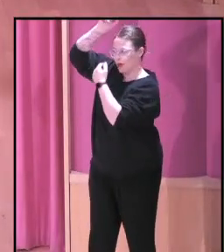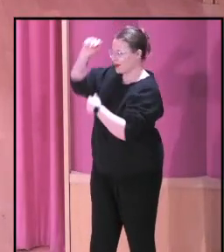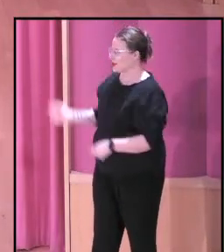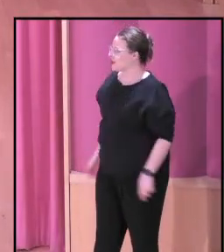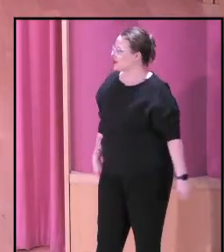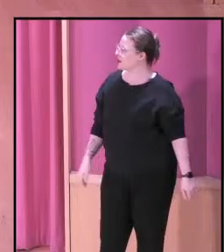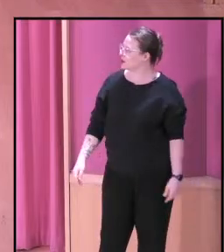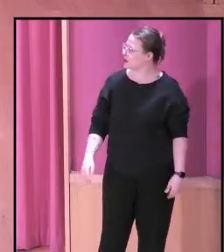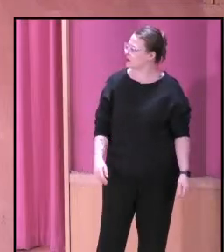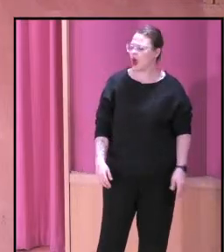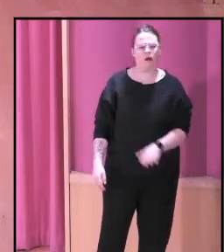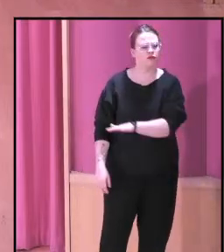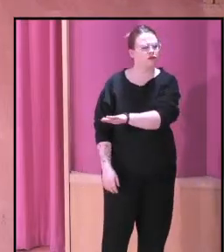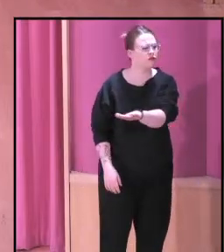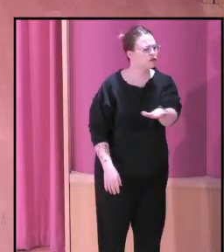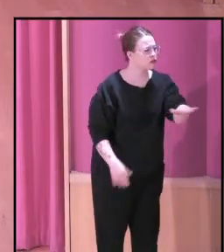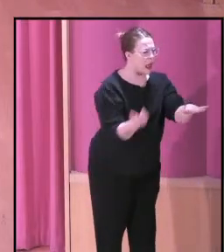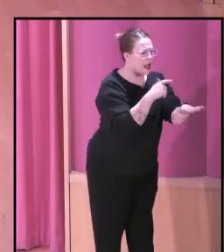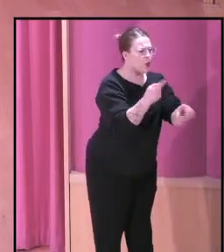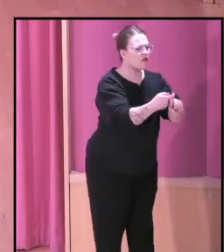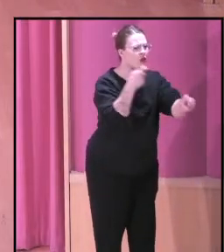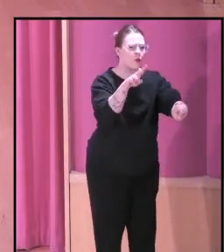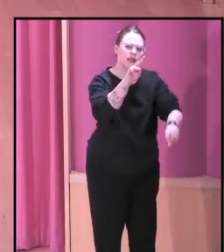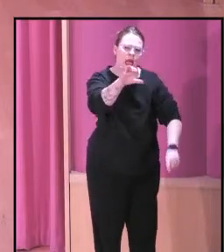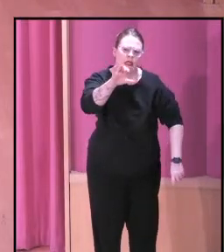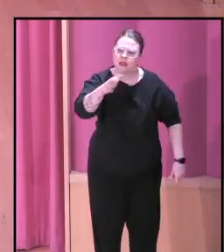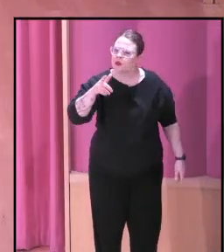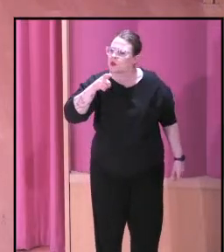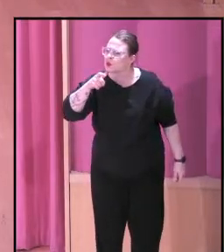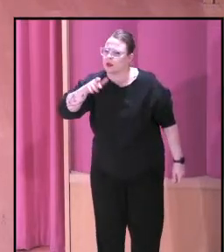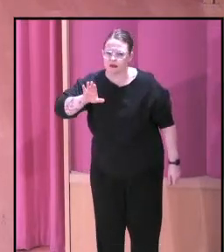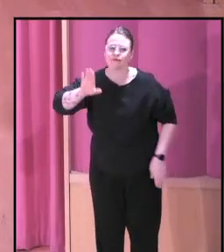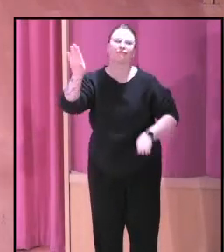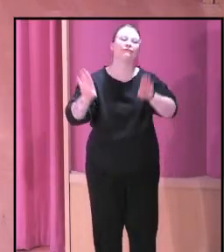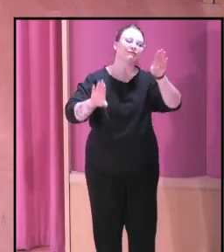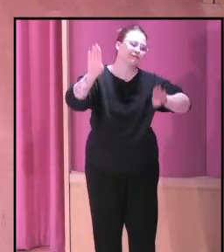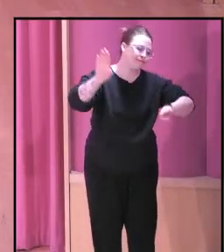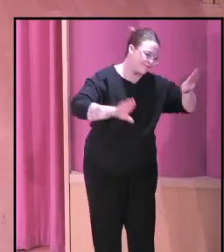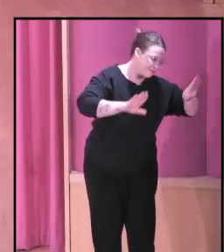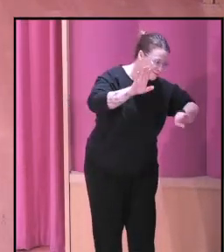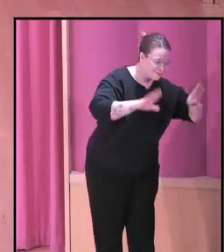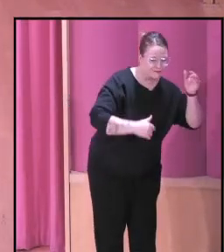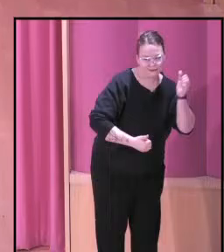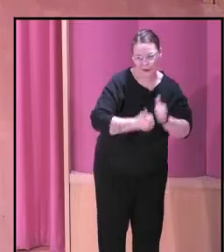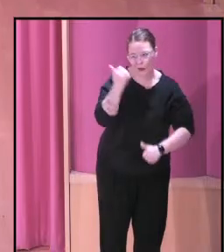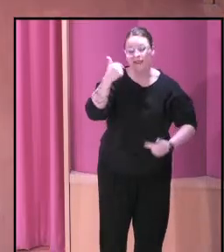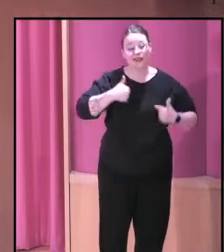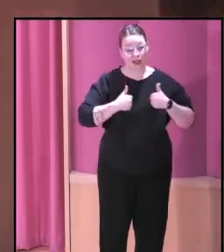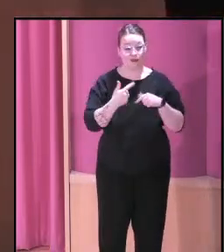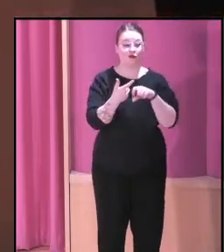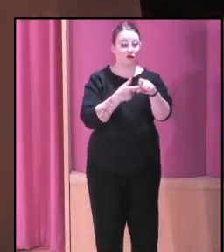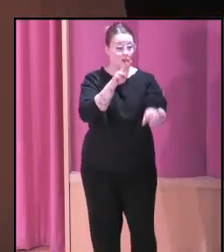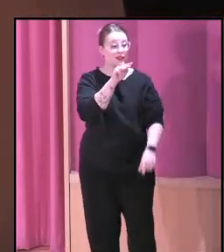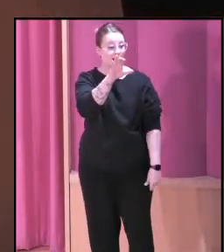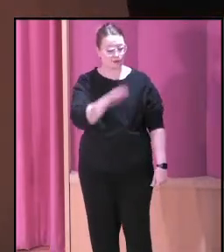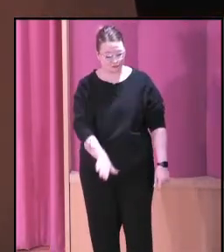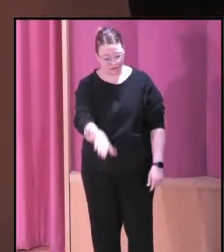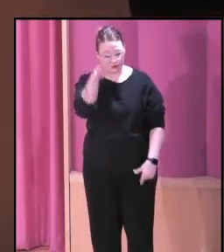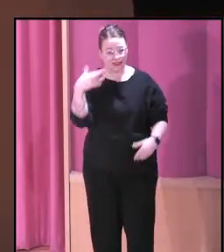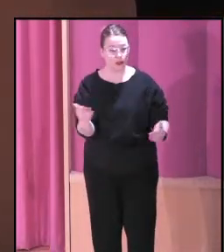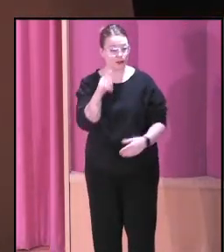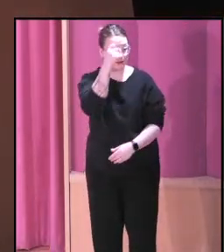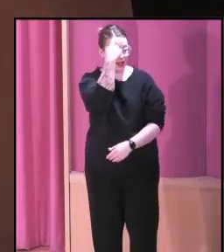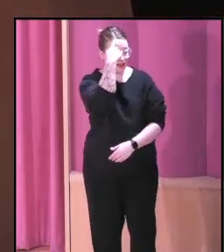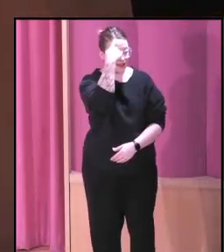And by any chance, is anyone here from Wisconsin? Oh, lots of people. Nice. Well, I'm a Wisconsin guy, born and raised right here in Madison. I've